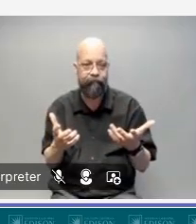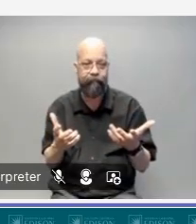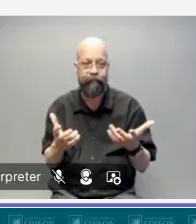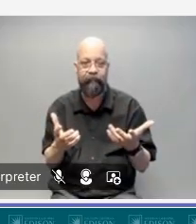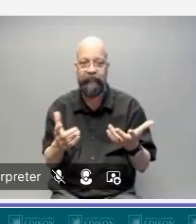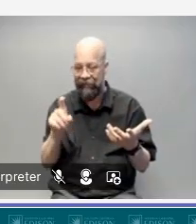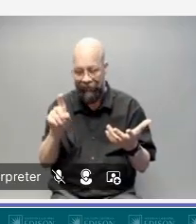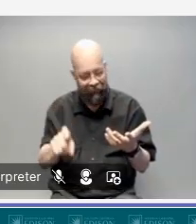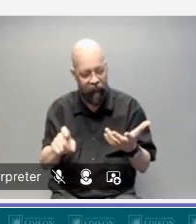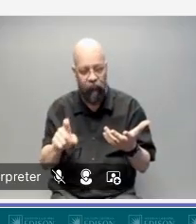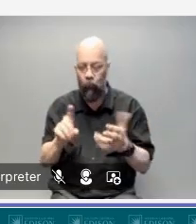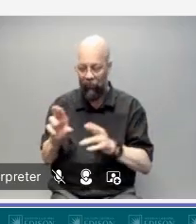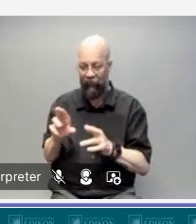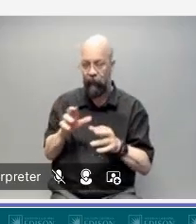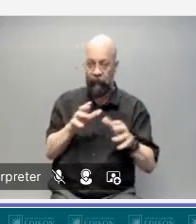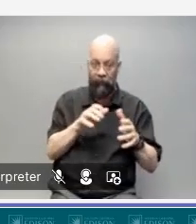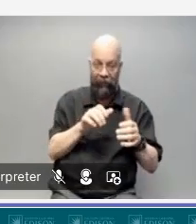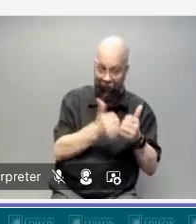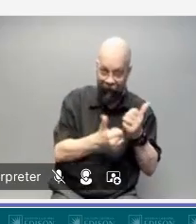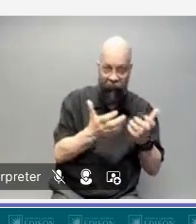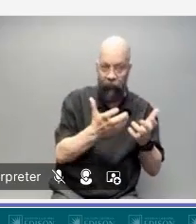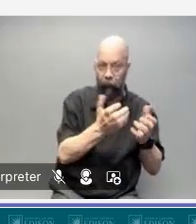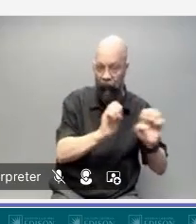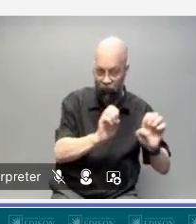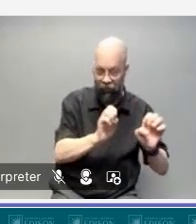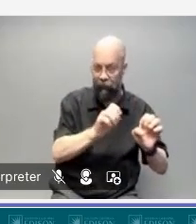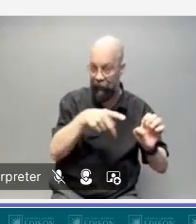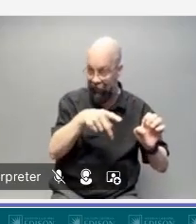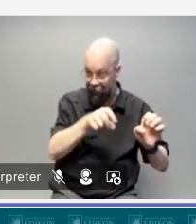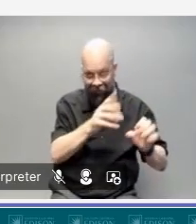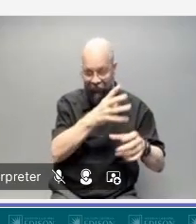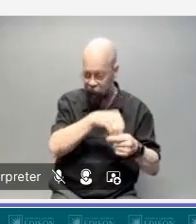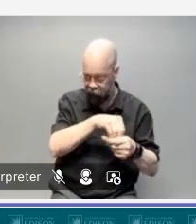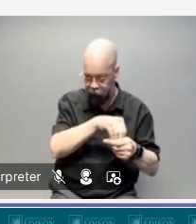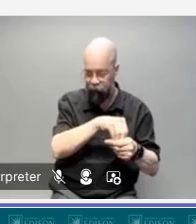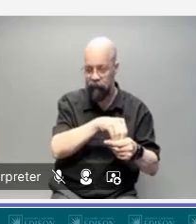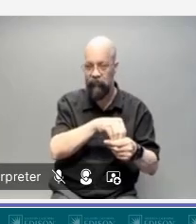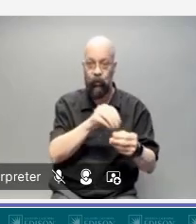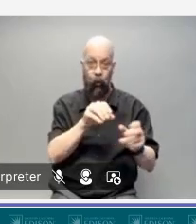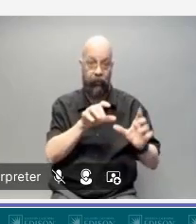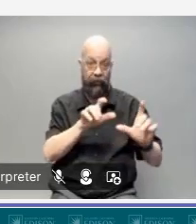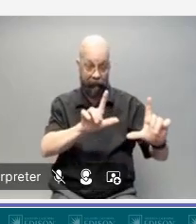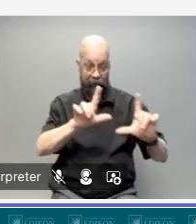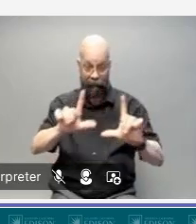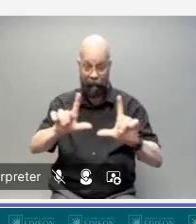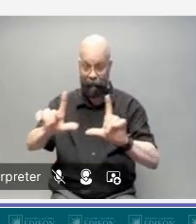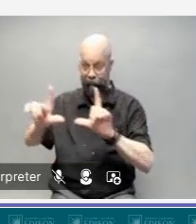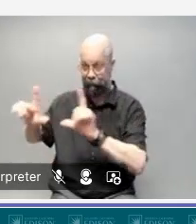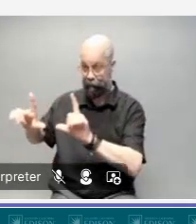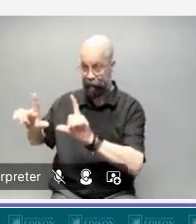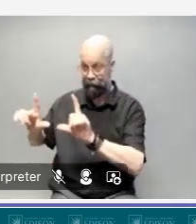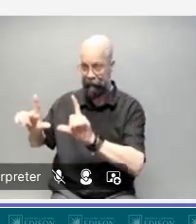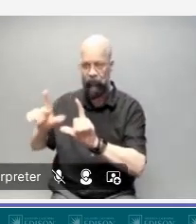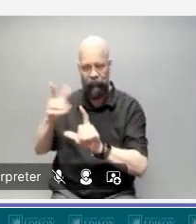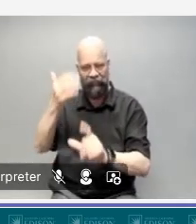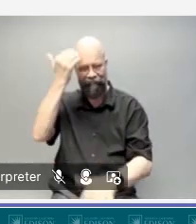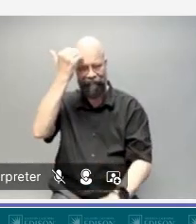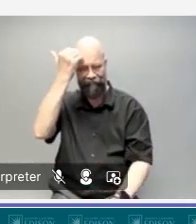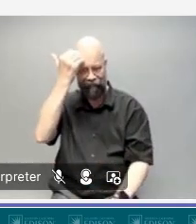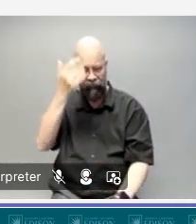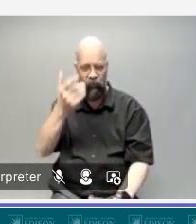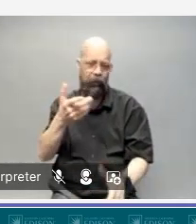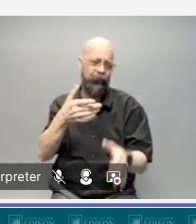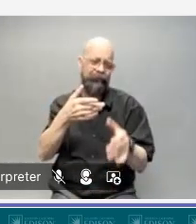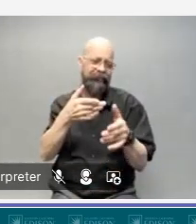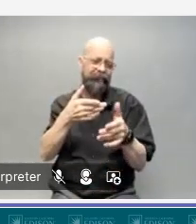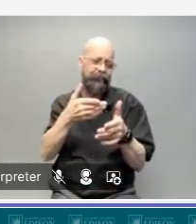including PSPS, is more important than ever. Hopefully, some of the information on this slide is familiar to you. So I'm just going to share some